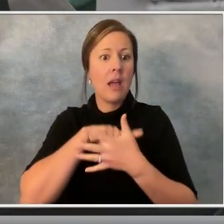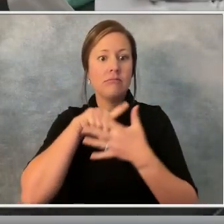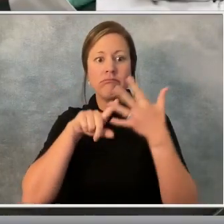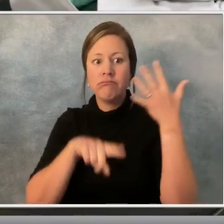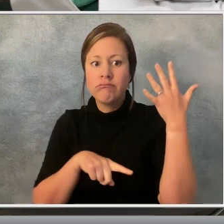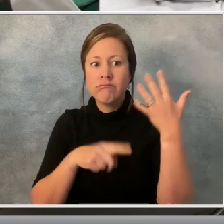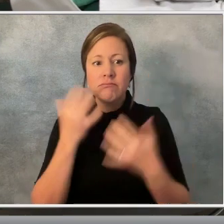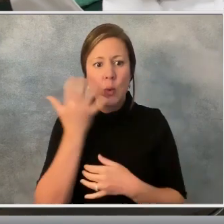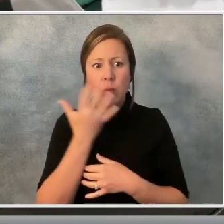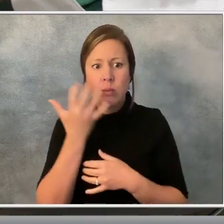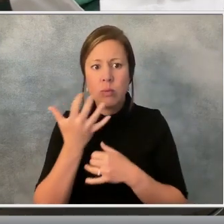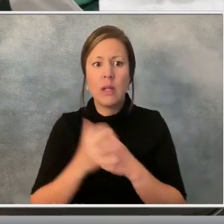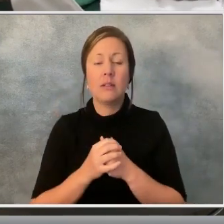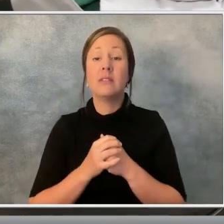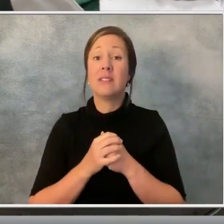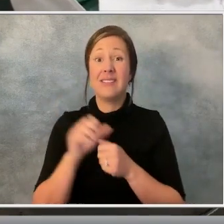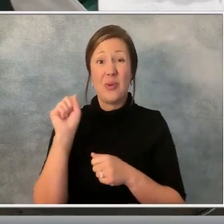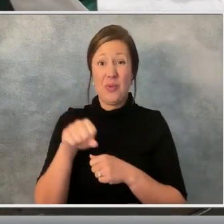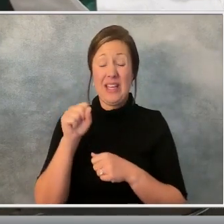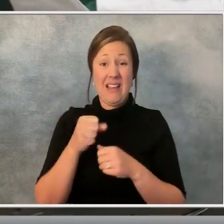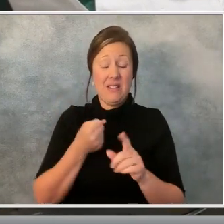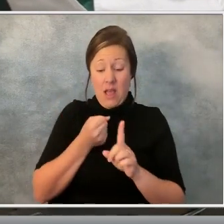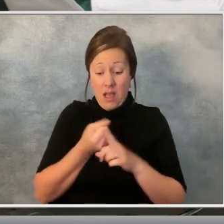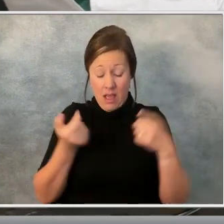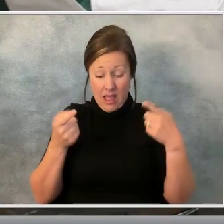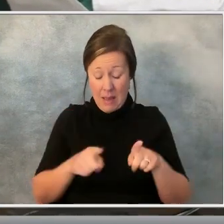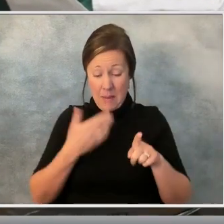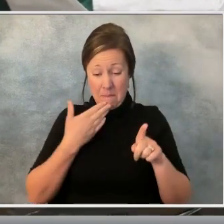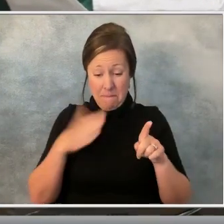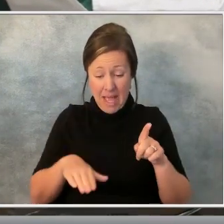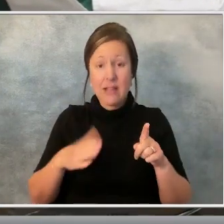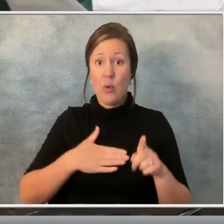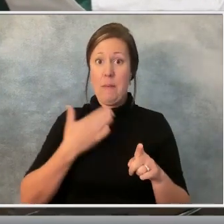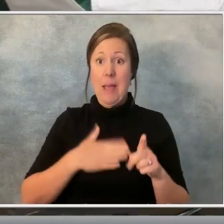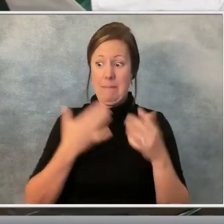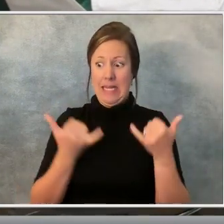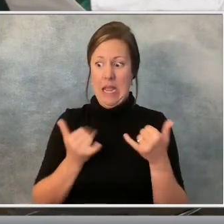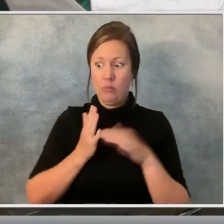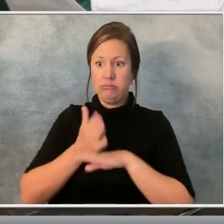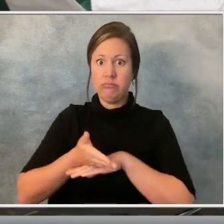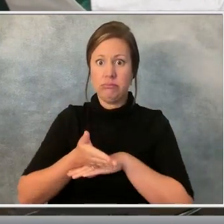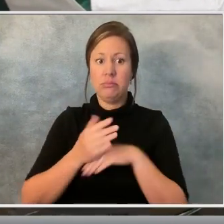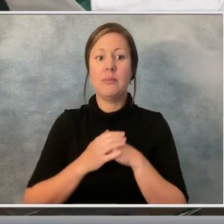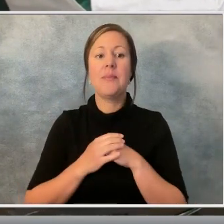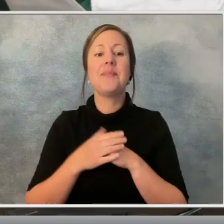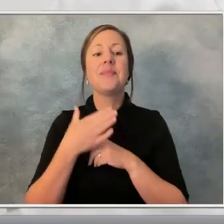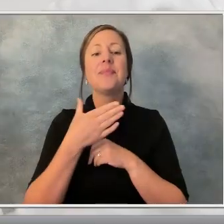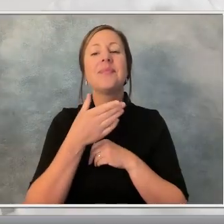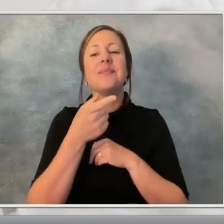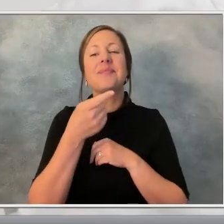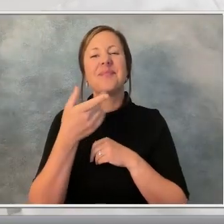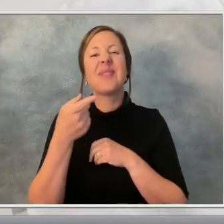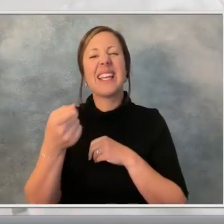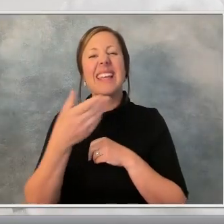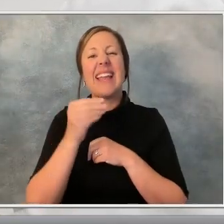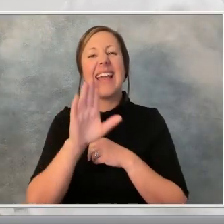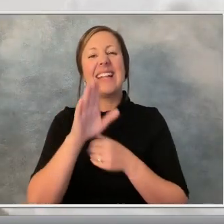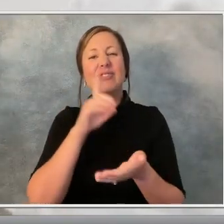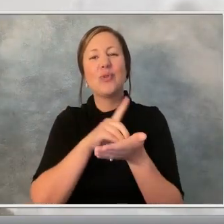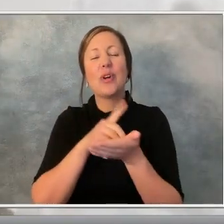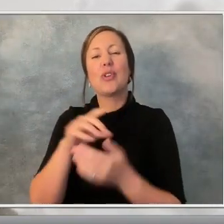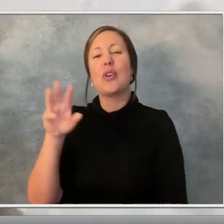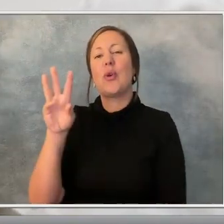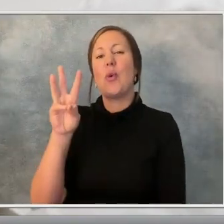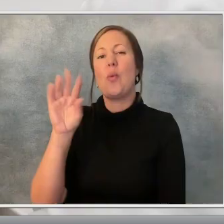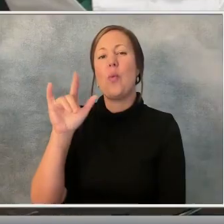so I'm glad we're on this side of it. So you were there. He and his urologic oncologist, Dr. William Parker, clearly have some catching up to